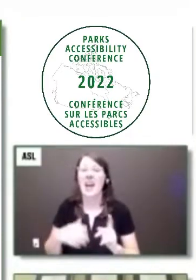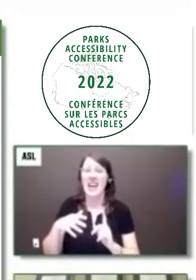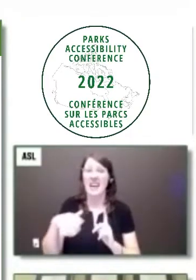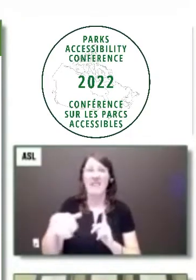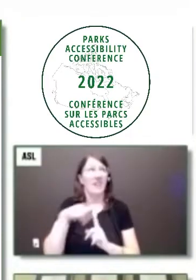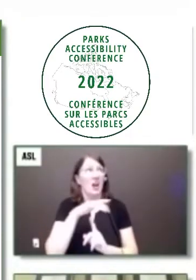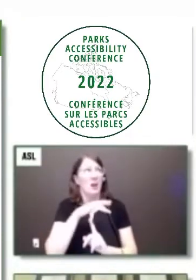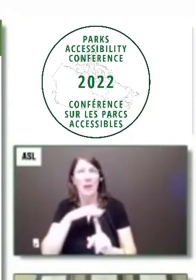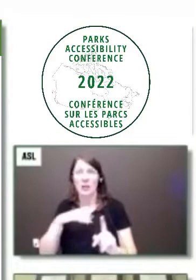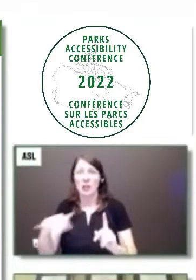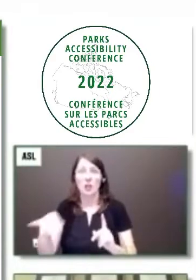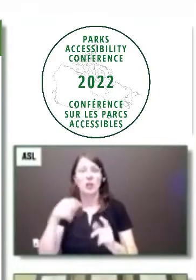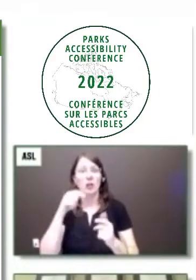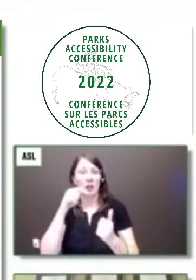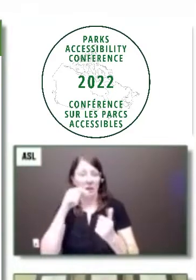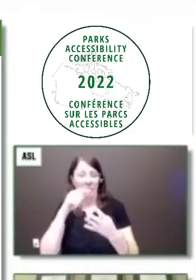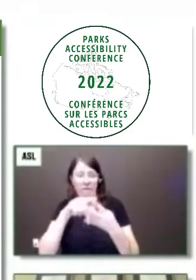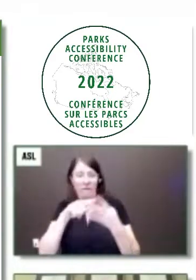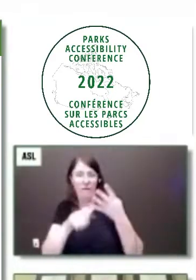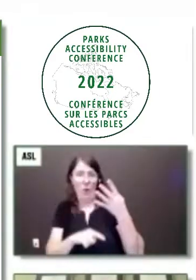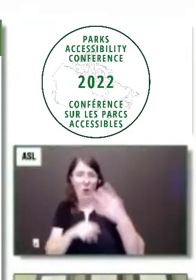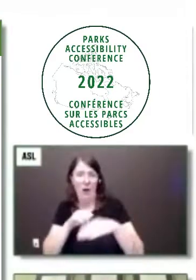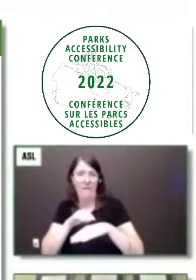affected each of these steps.